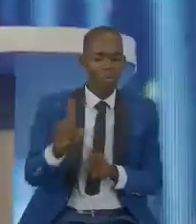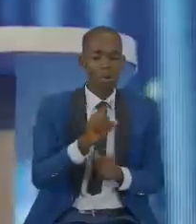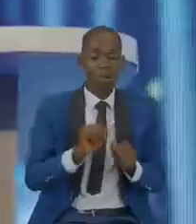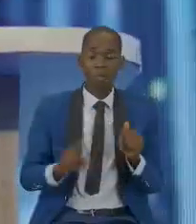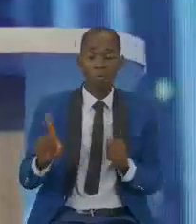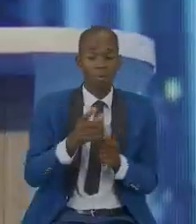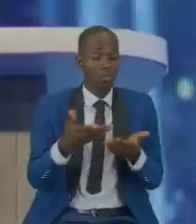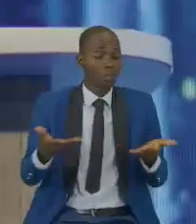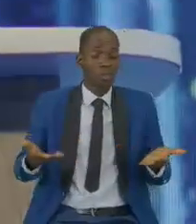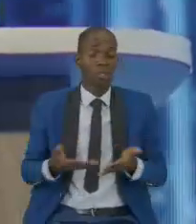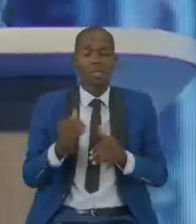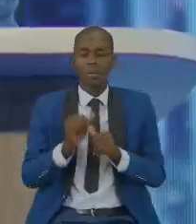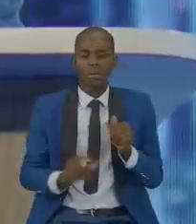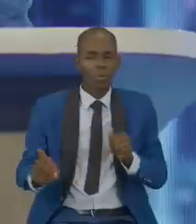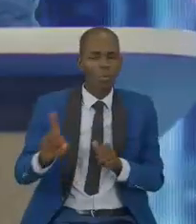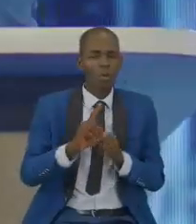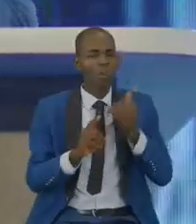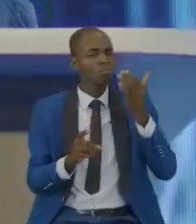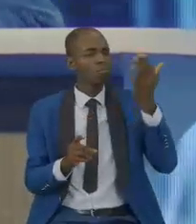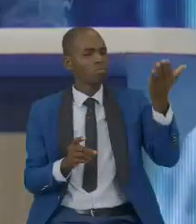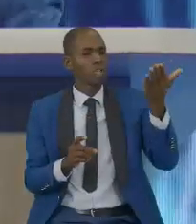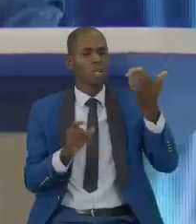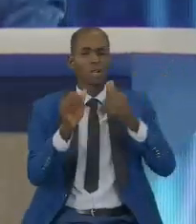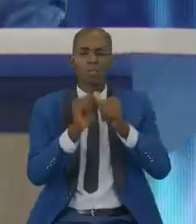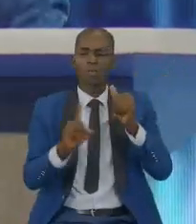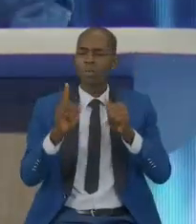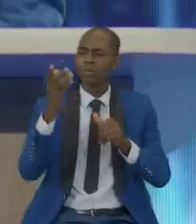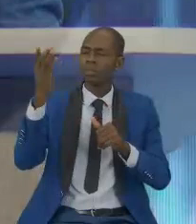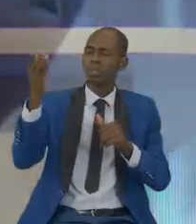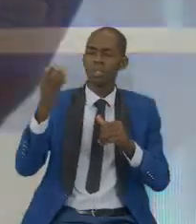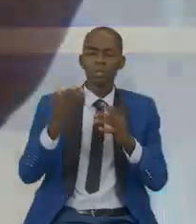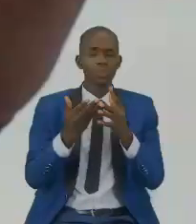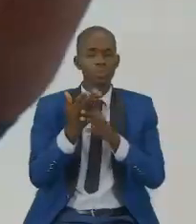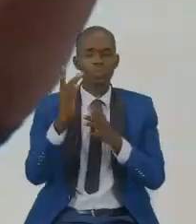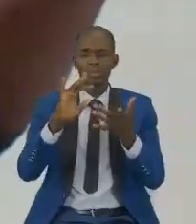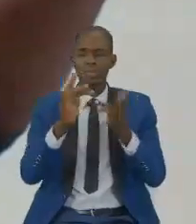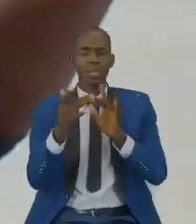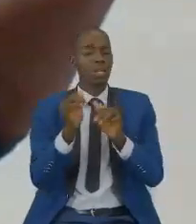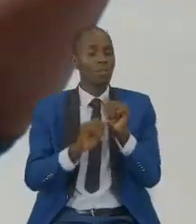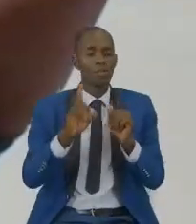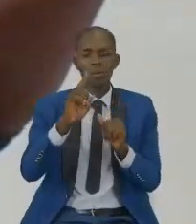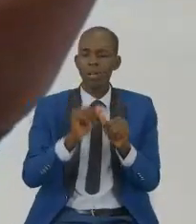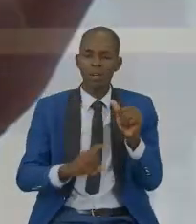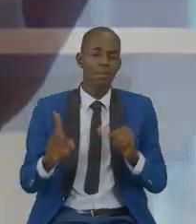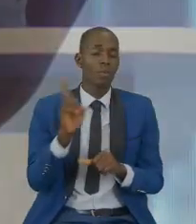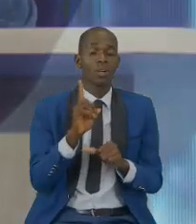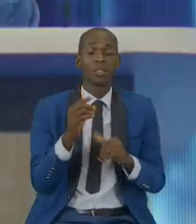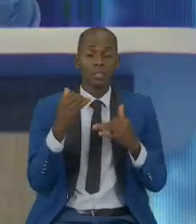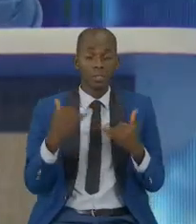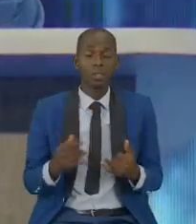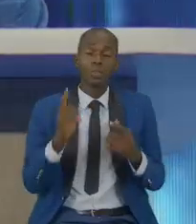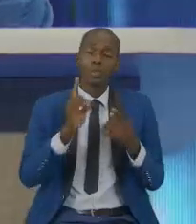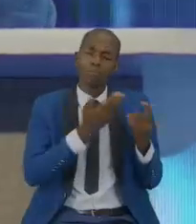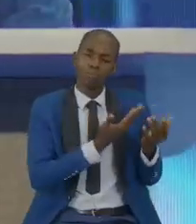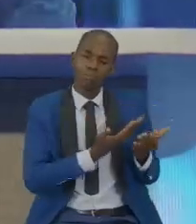here, everyone over there, everyone online, everyone everywhere, to you right